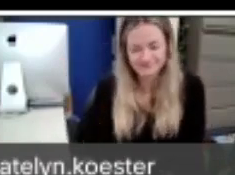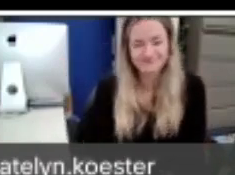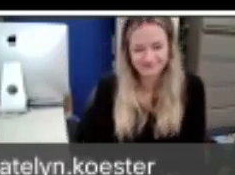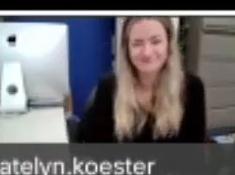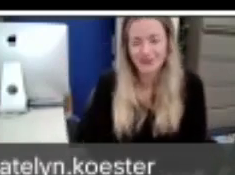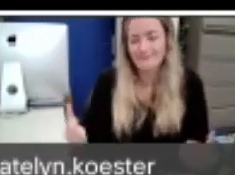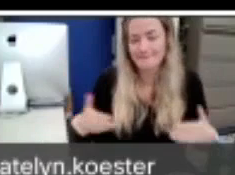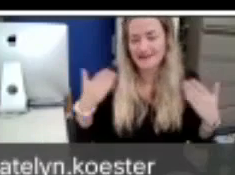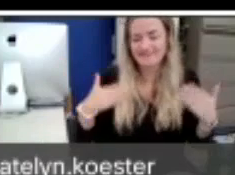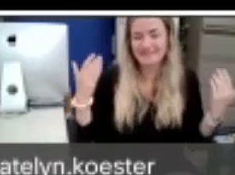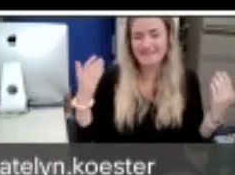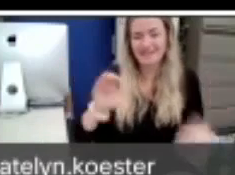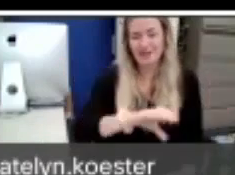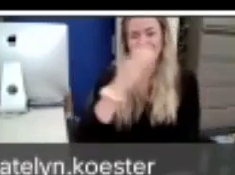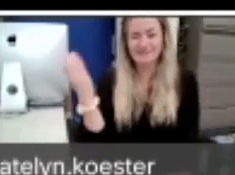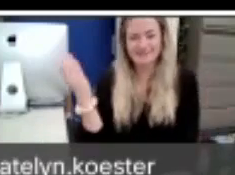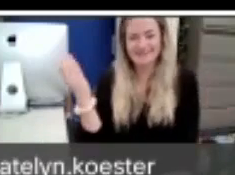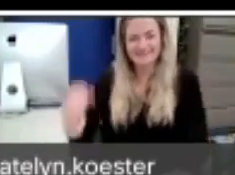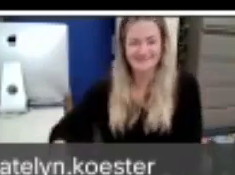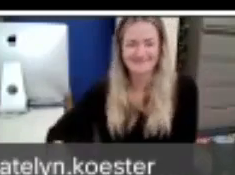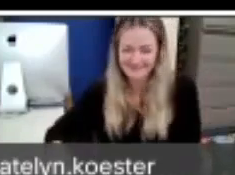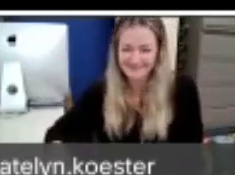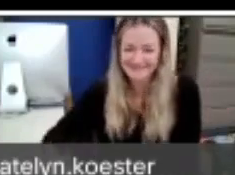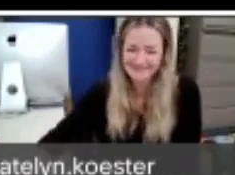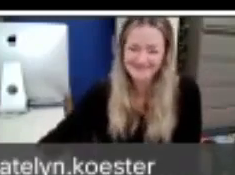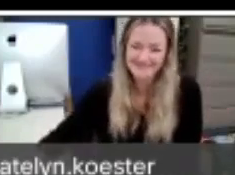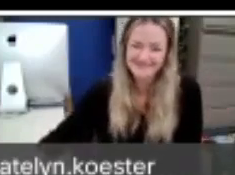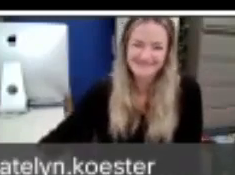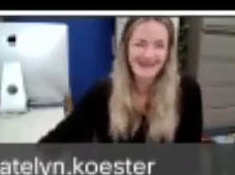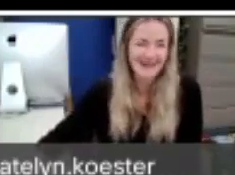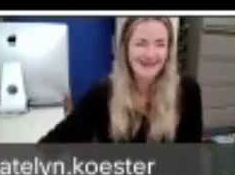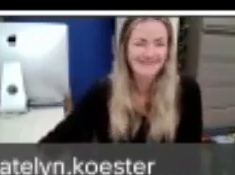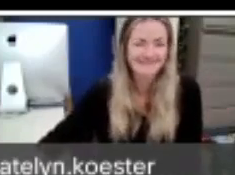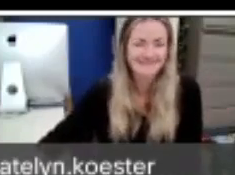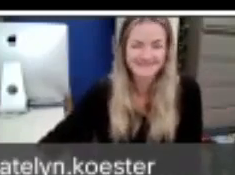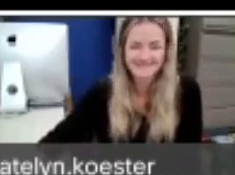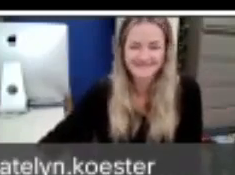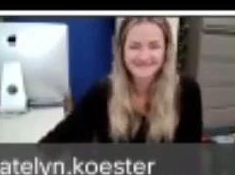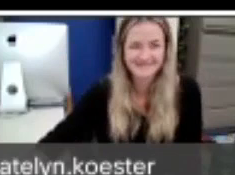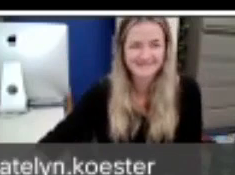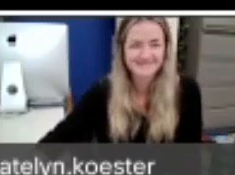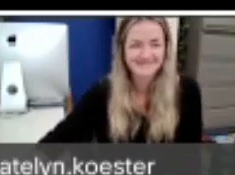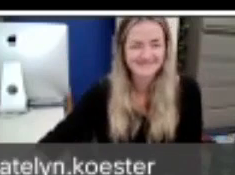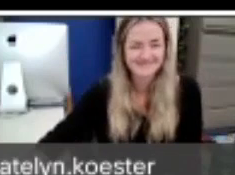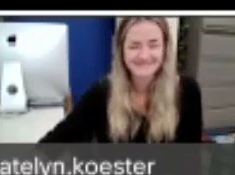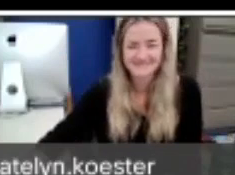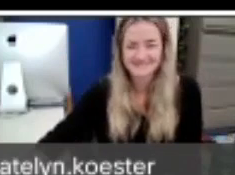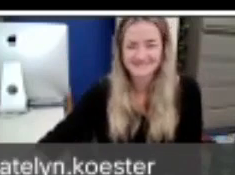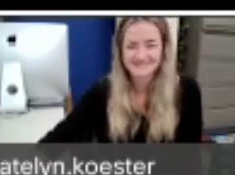it just kind of goes in an arc. Like Merry Christmas. It's like Happy Christmas.